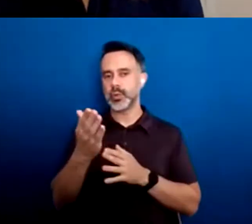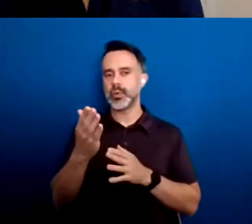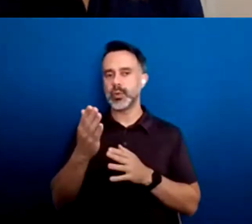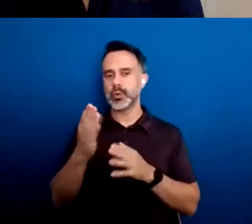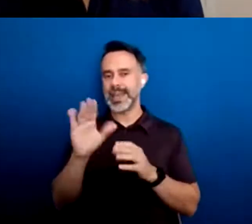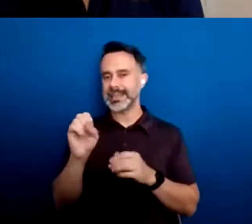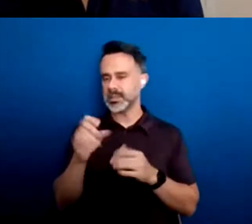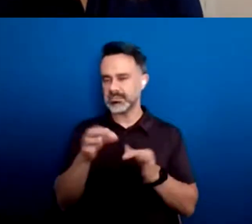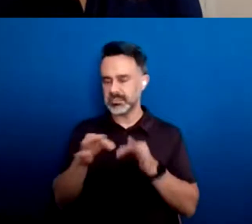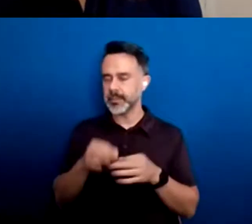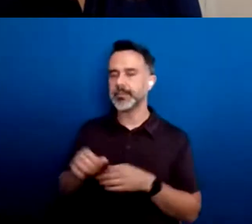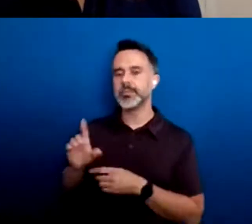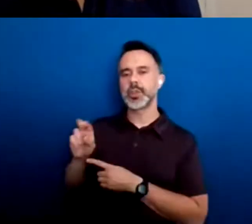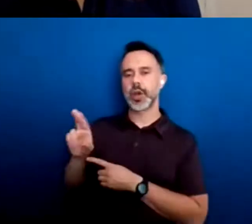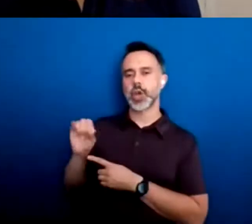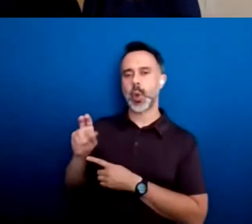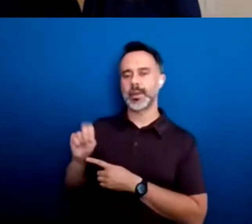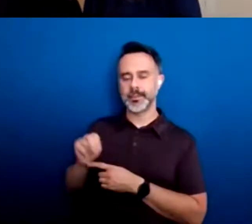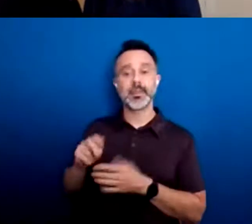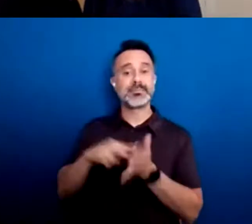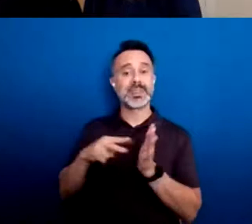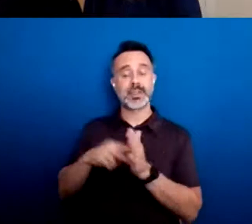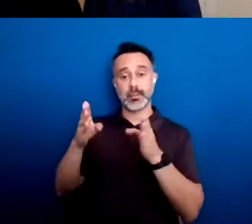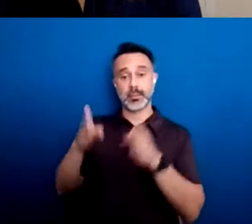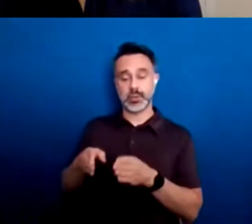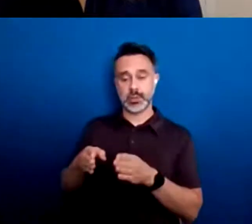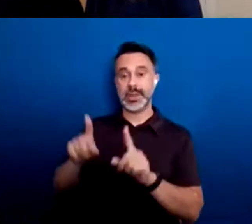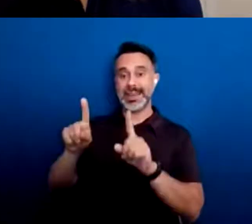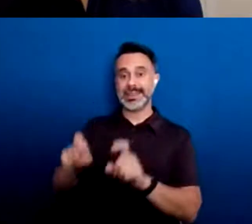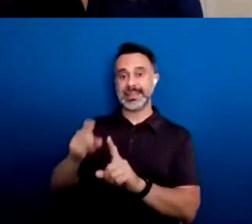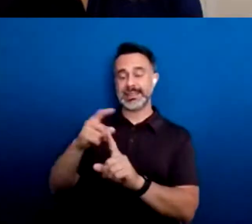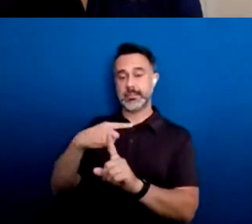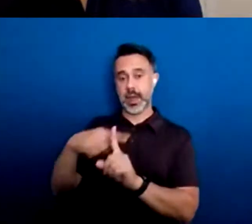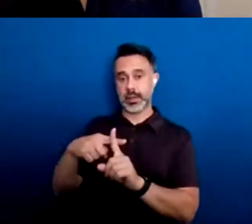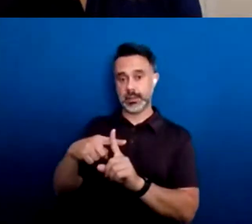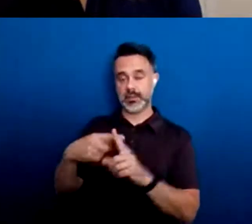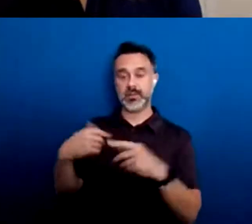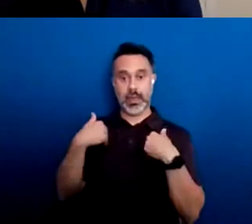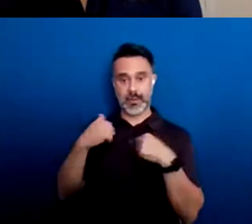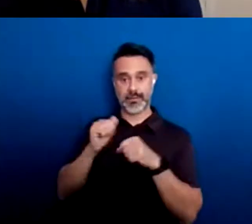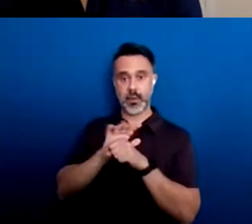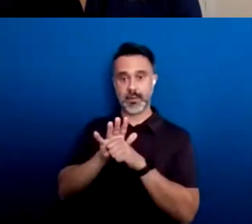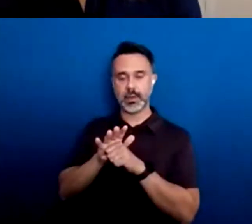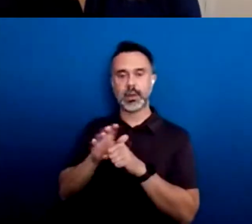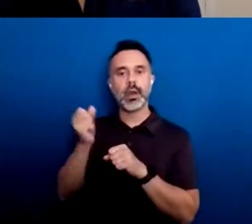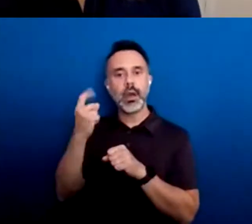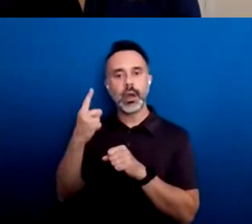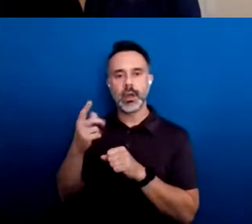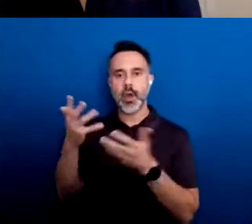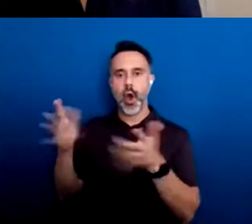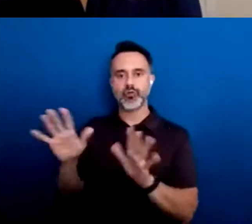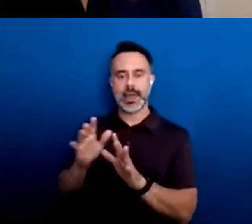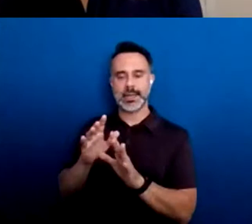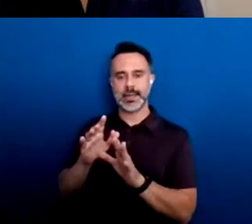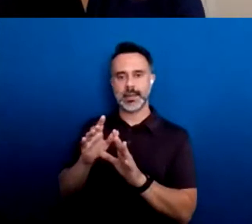as somebody who tests positive 2 weeks after they've received either the second dose